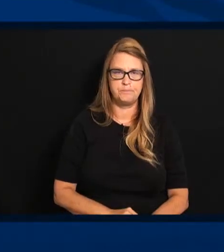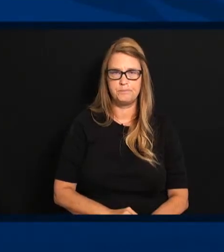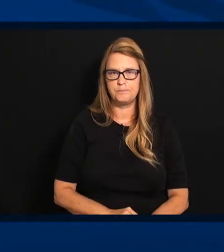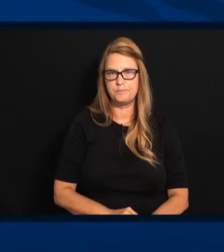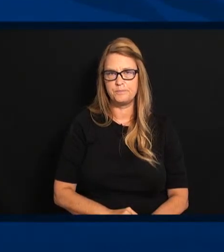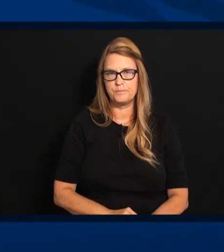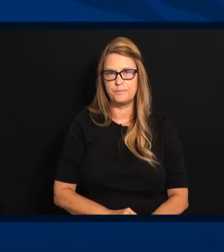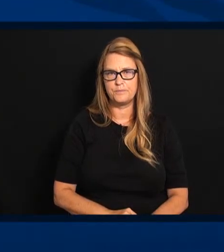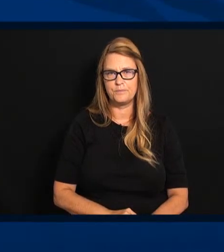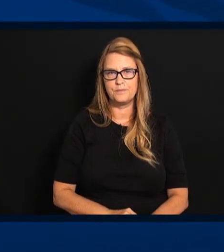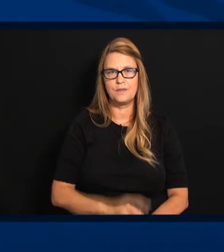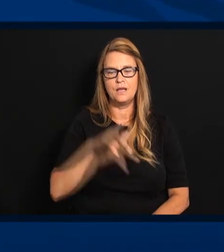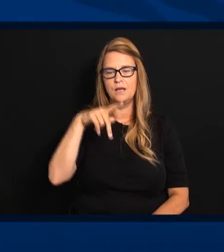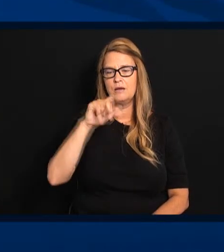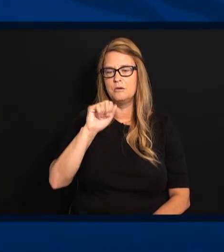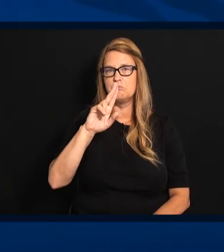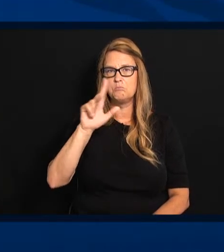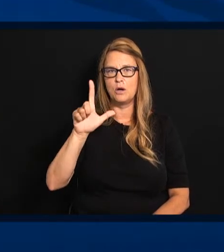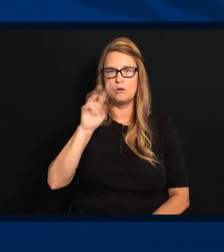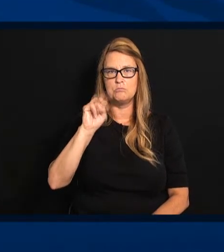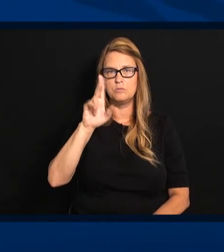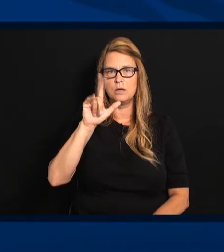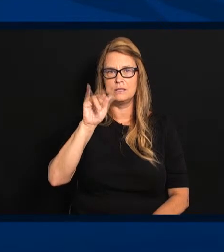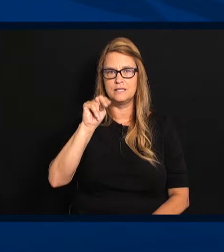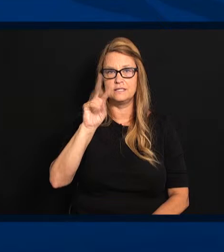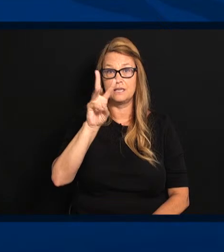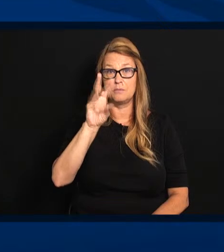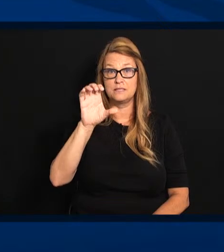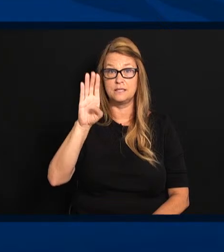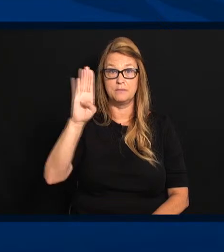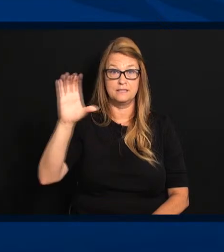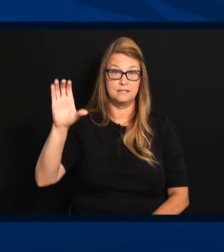All right, thank you, Mark. Next to Paul Mullen with WCBC.